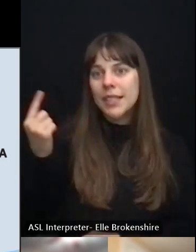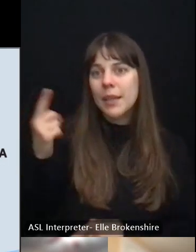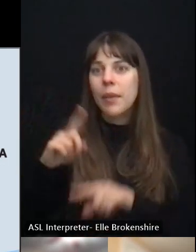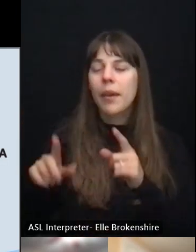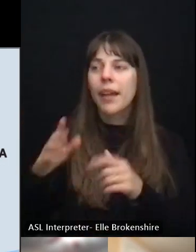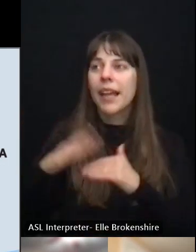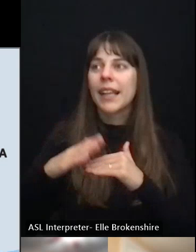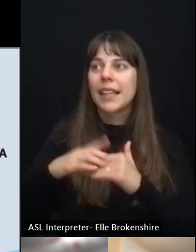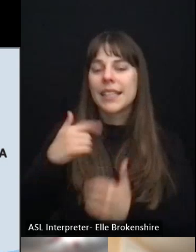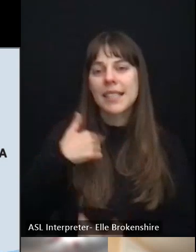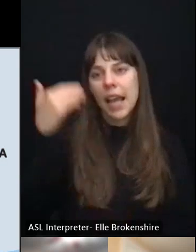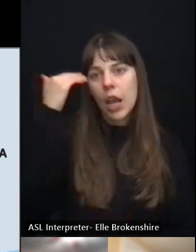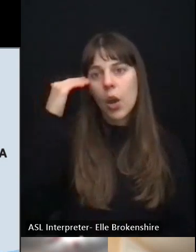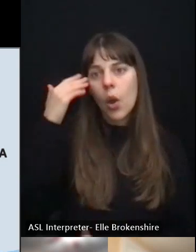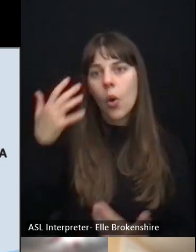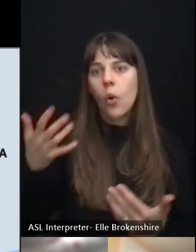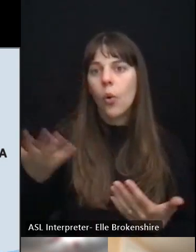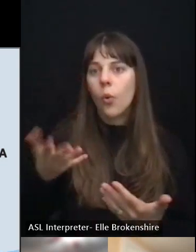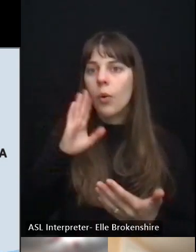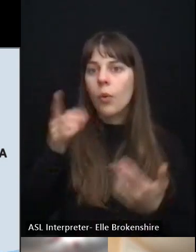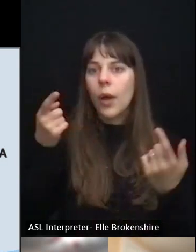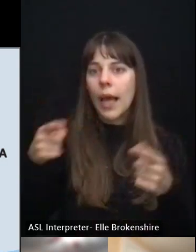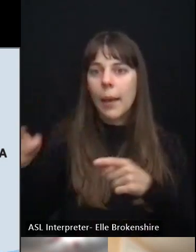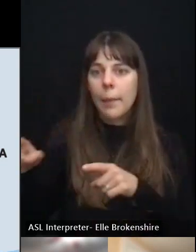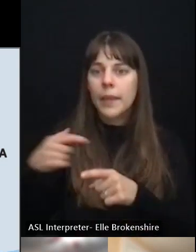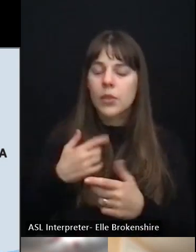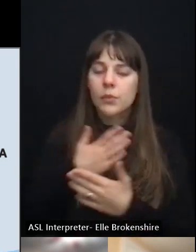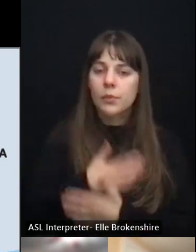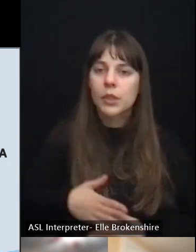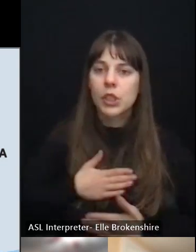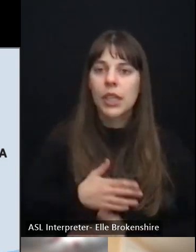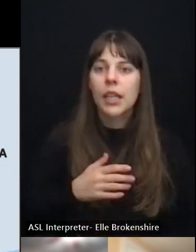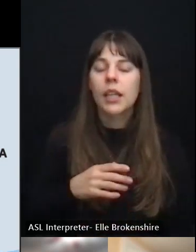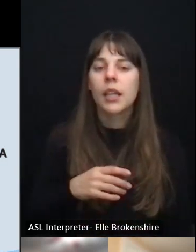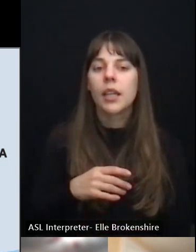I know, what's coming up and everything. So I appreciate that.